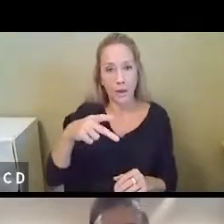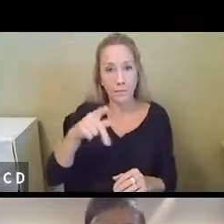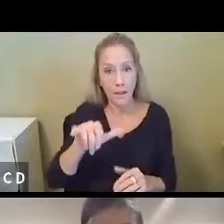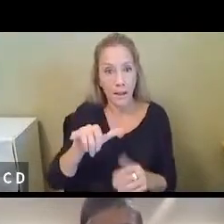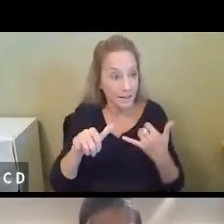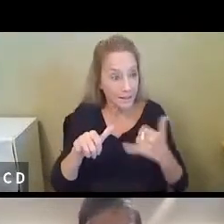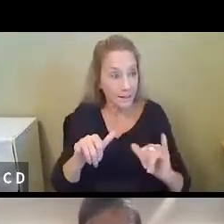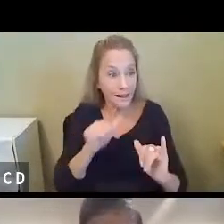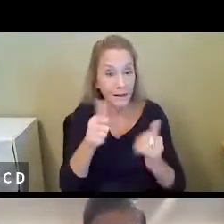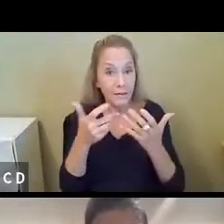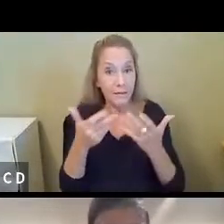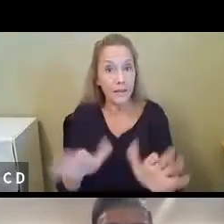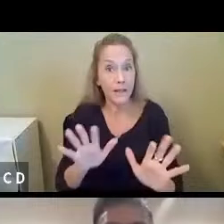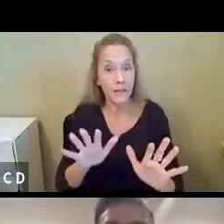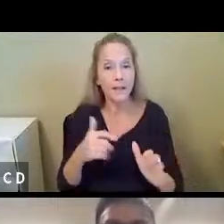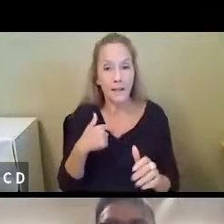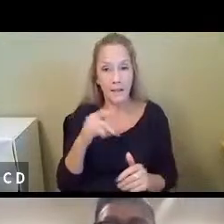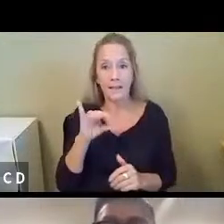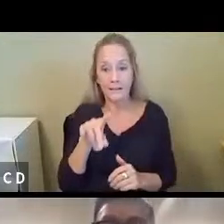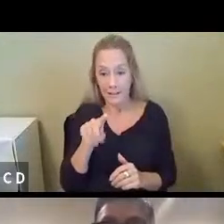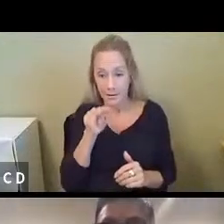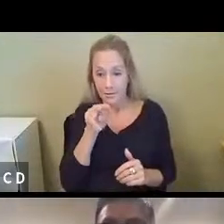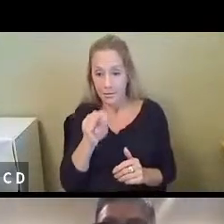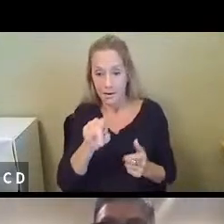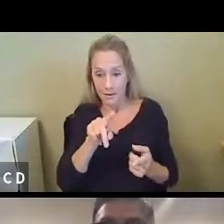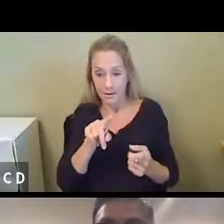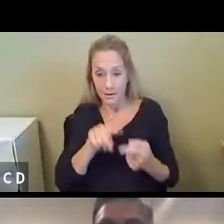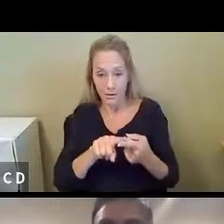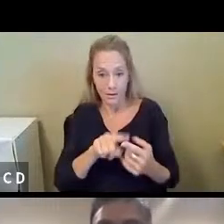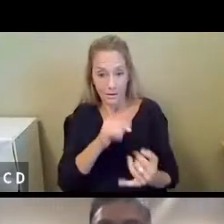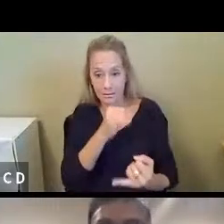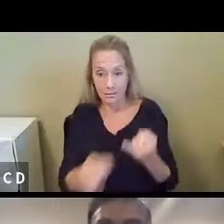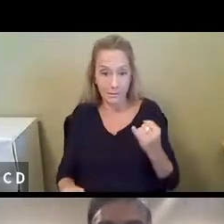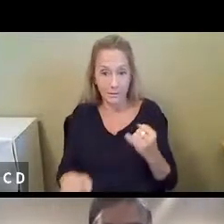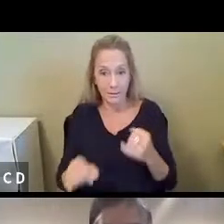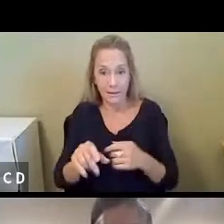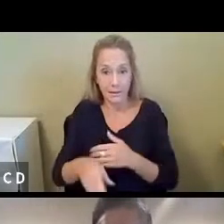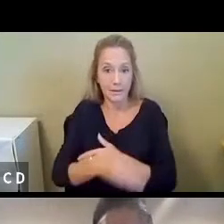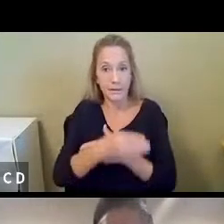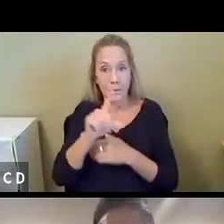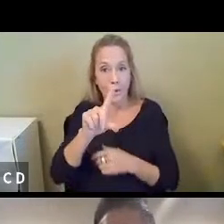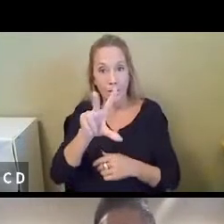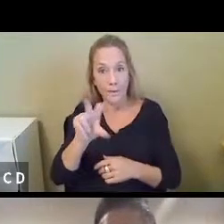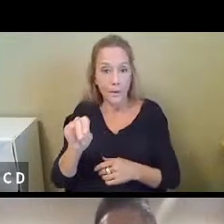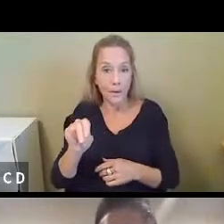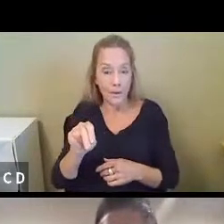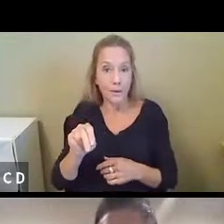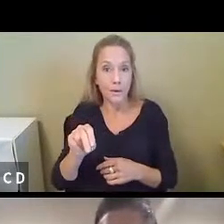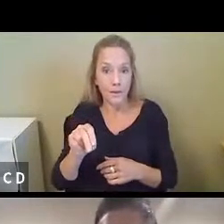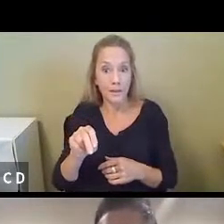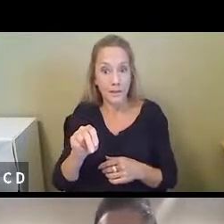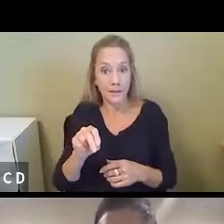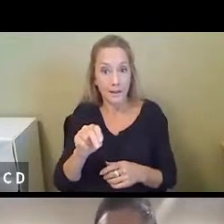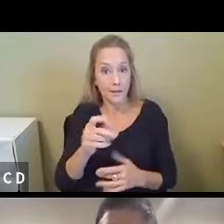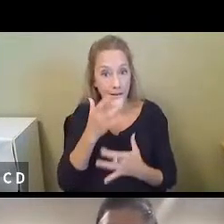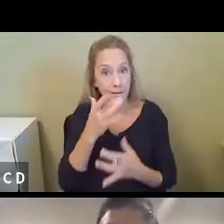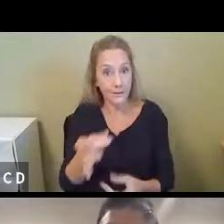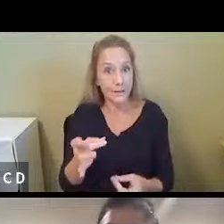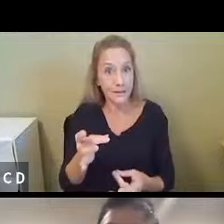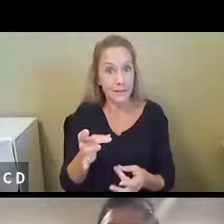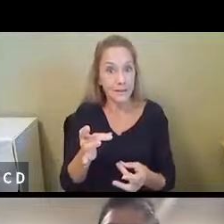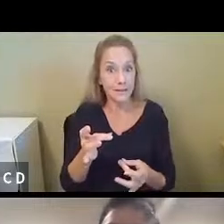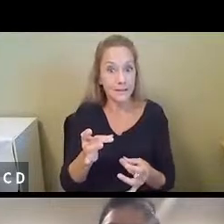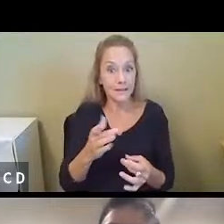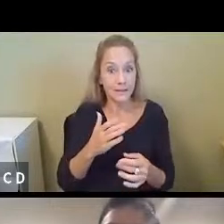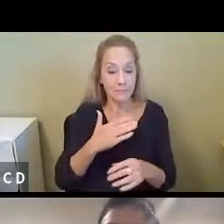And I actually watched it until the very end at about 1:30, and it was interesting. I had a short